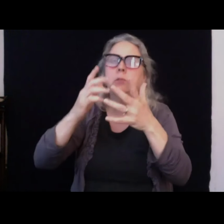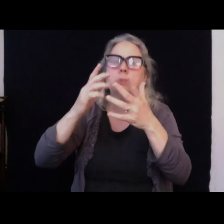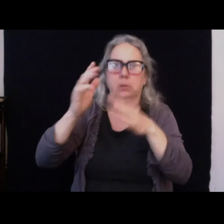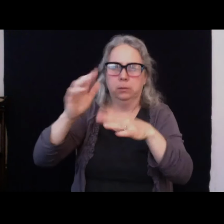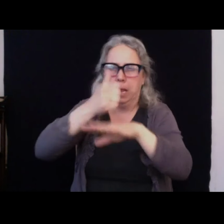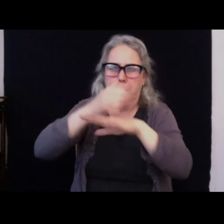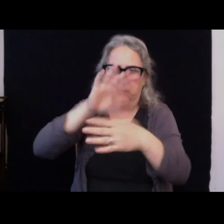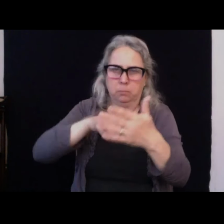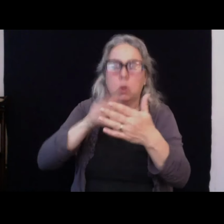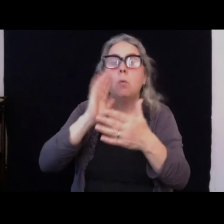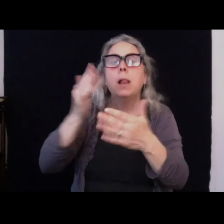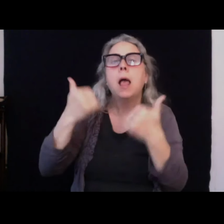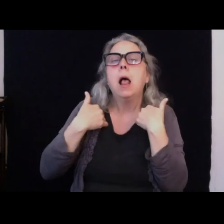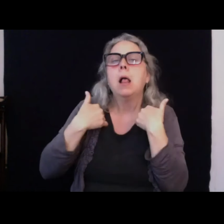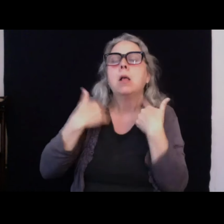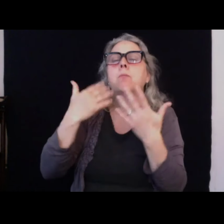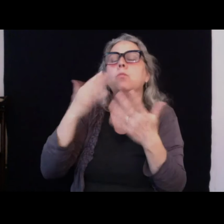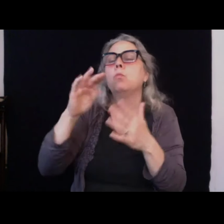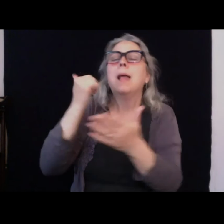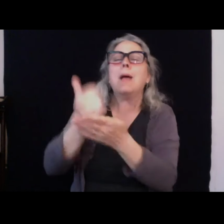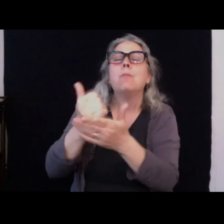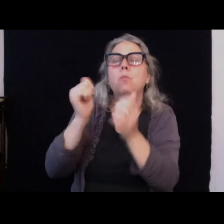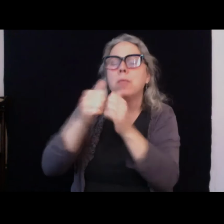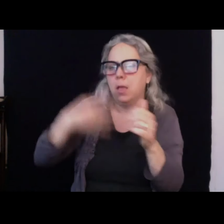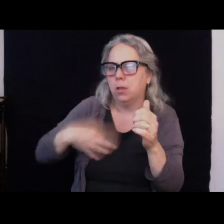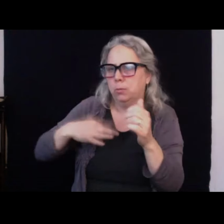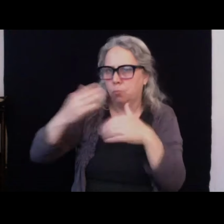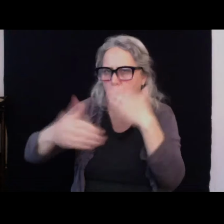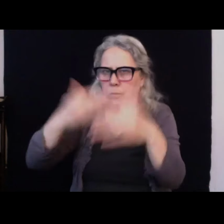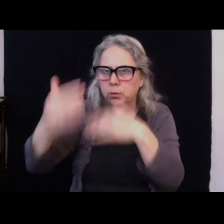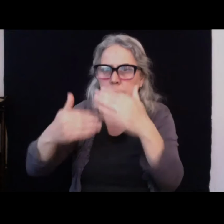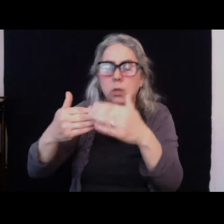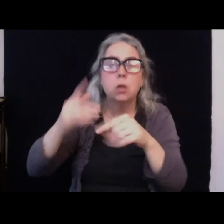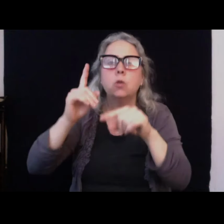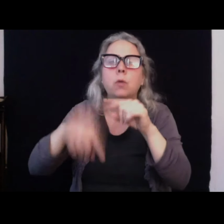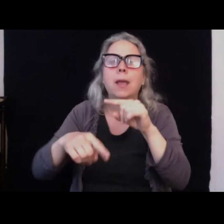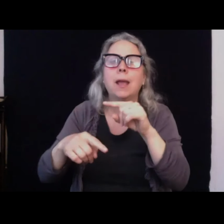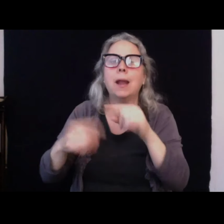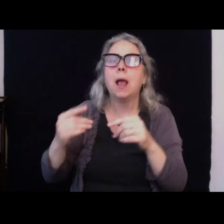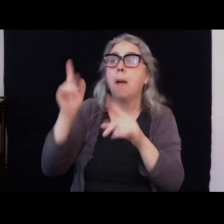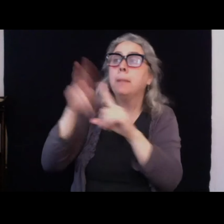with the eligibility process. You wouldn't be able to apply for OADS at that